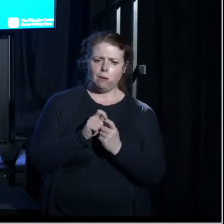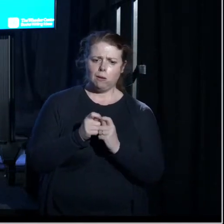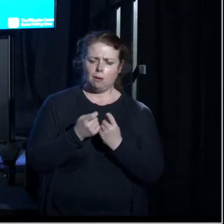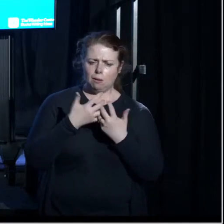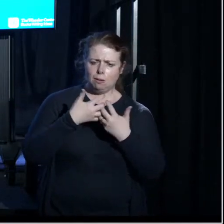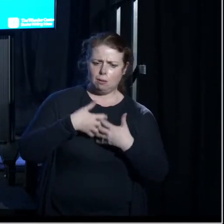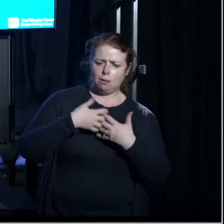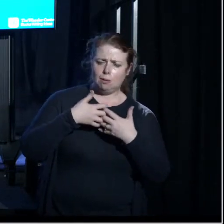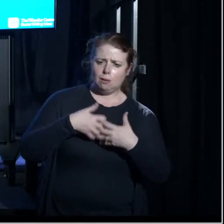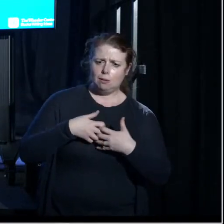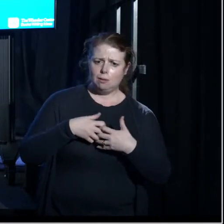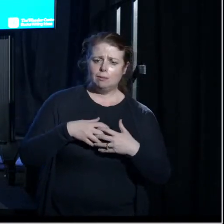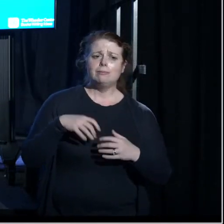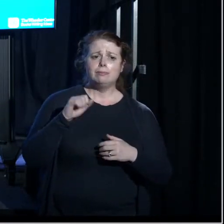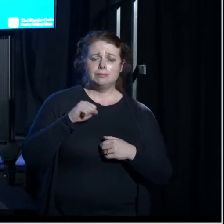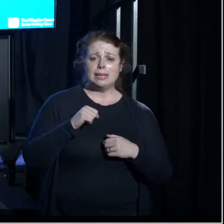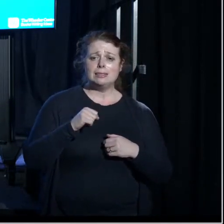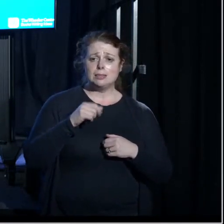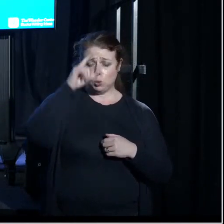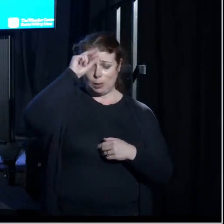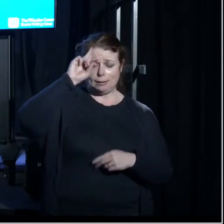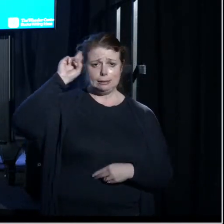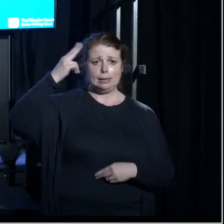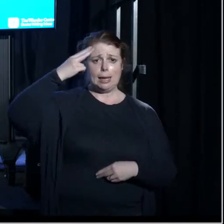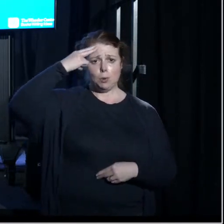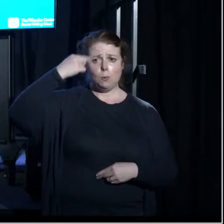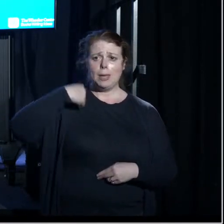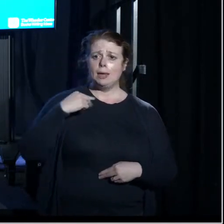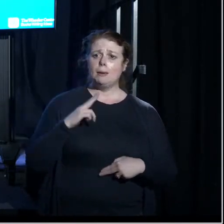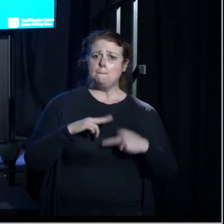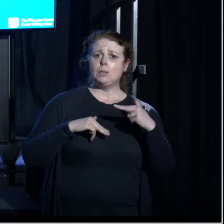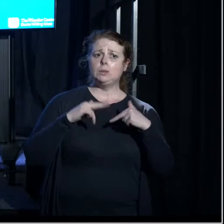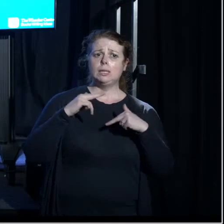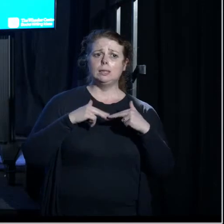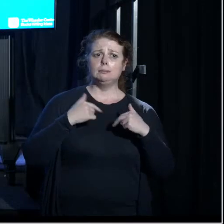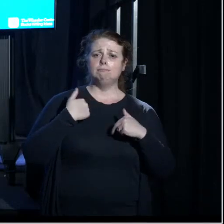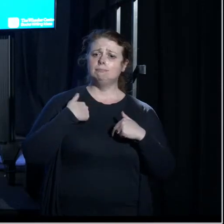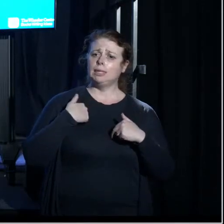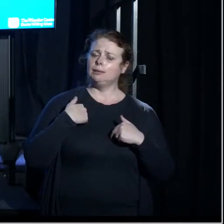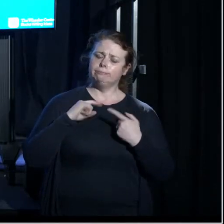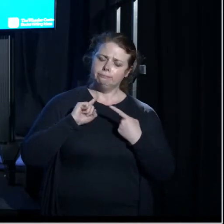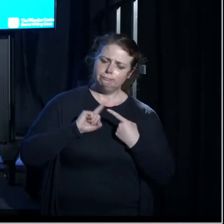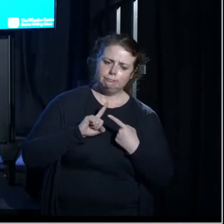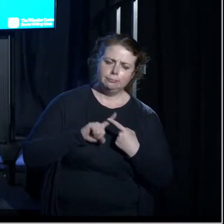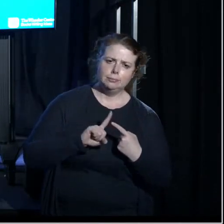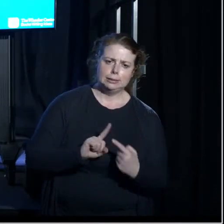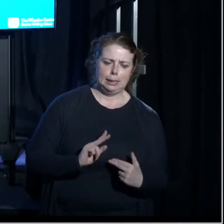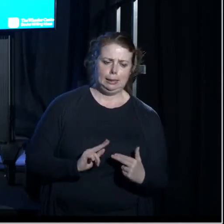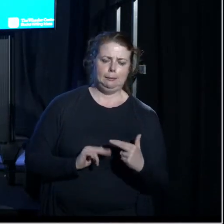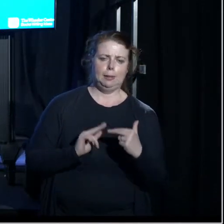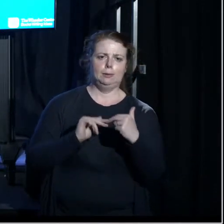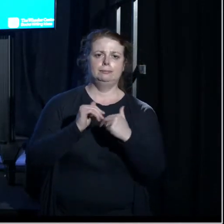yes, name me building, for I am, constantly. Thank you.